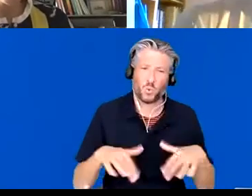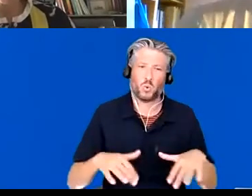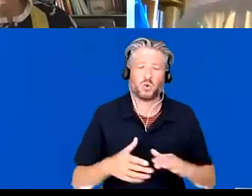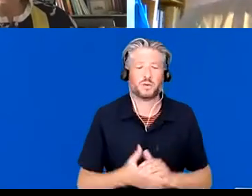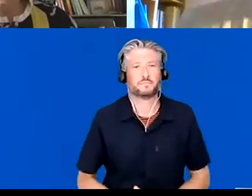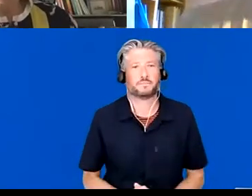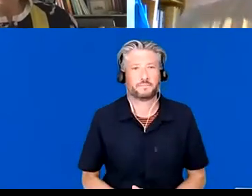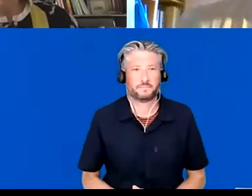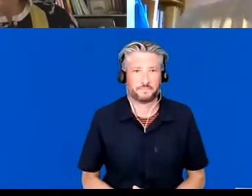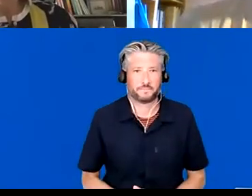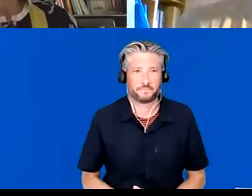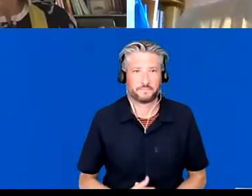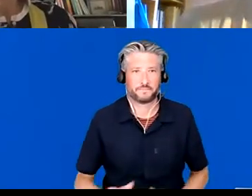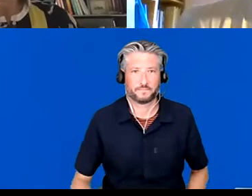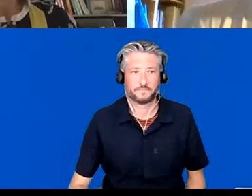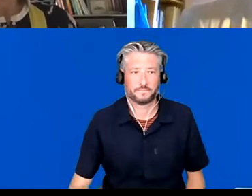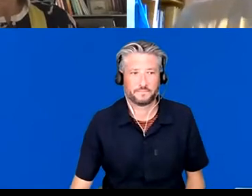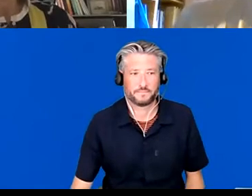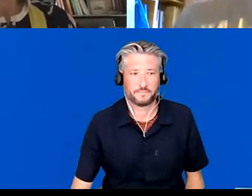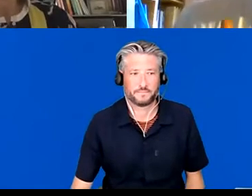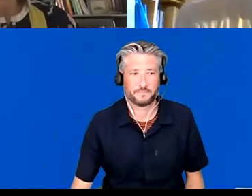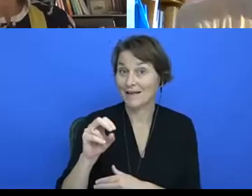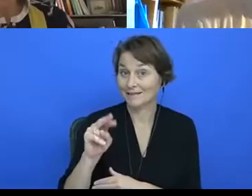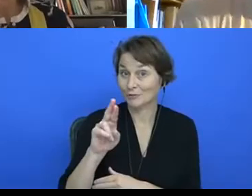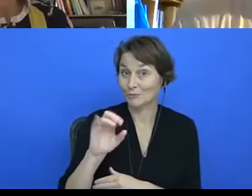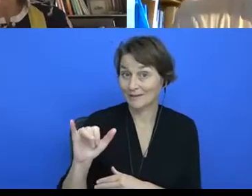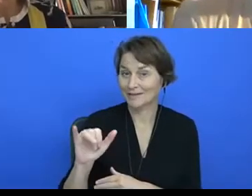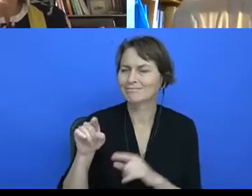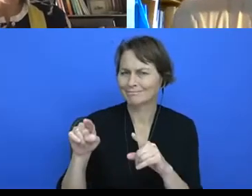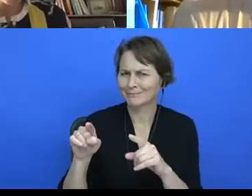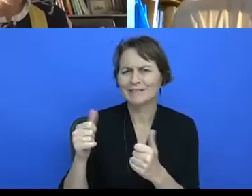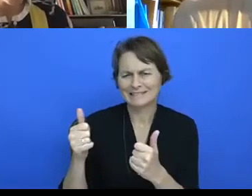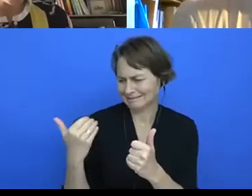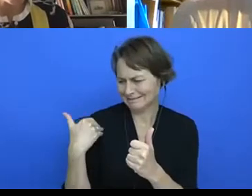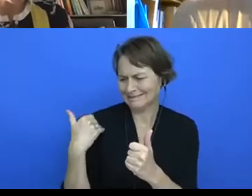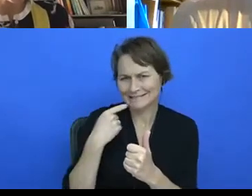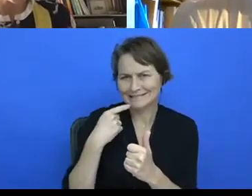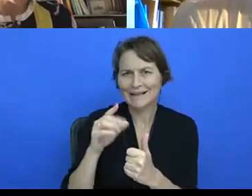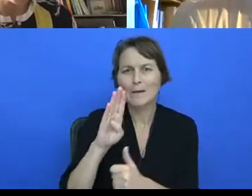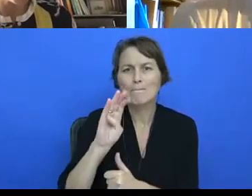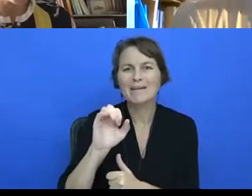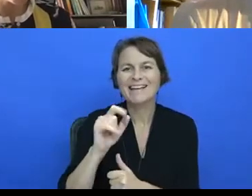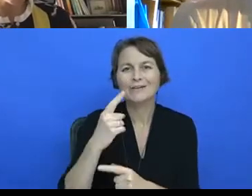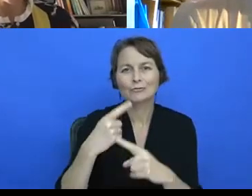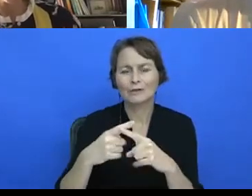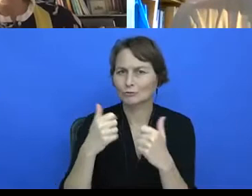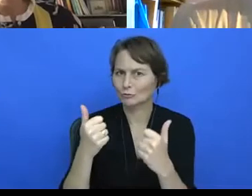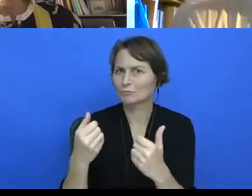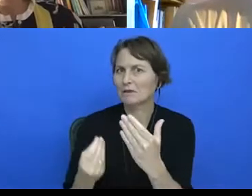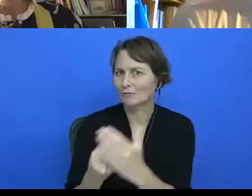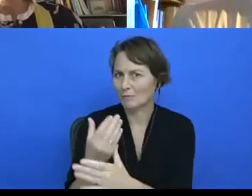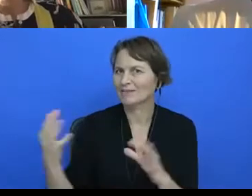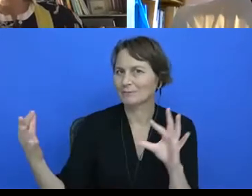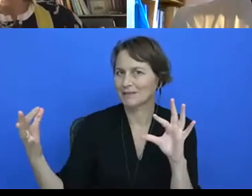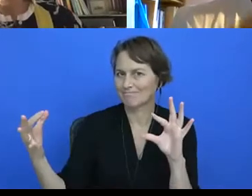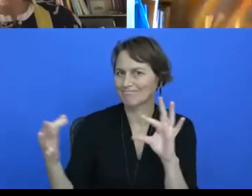useful information coming out of what you just said, Beatrix. There is something